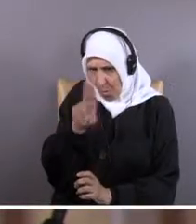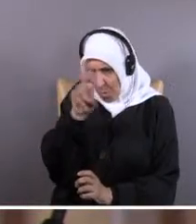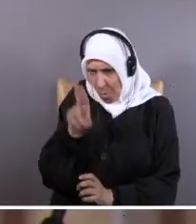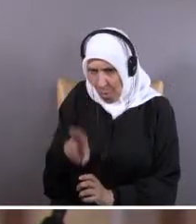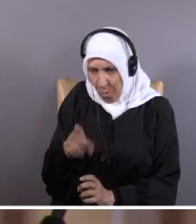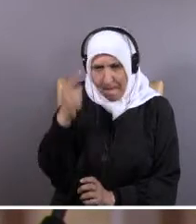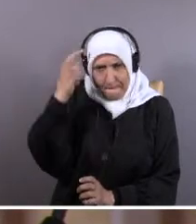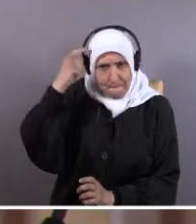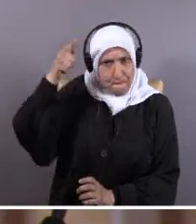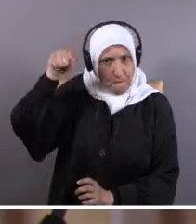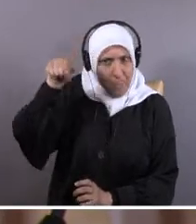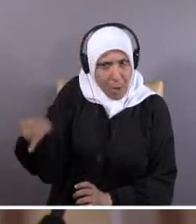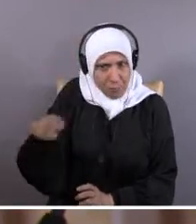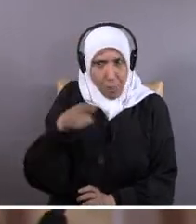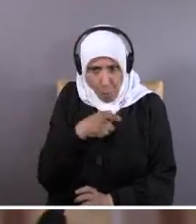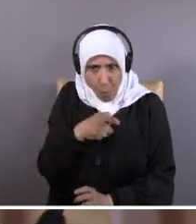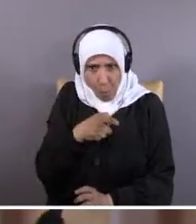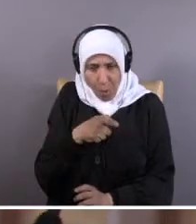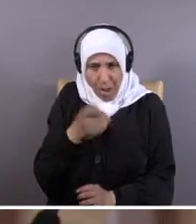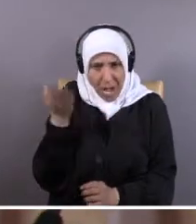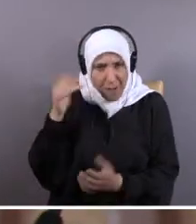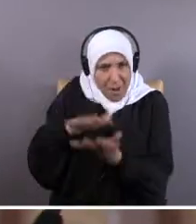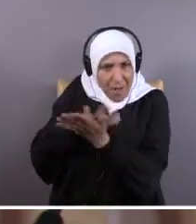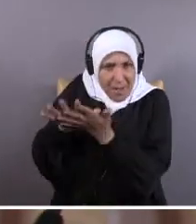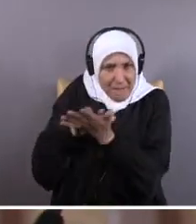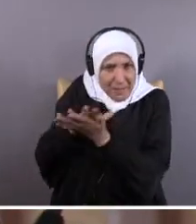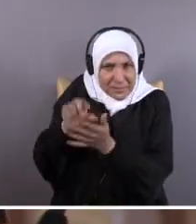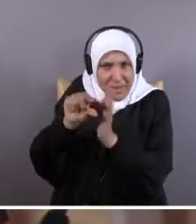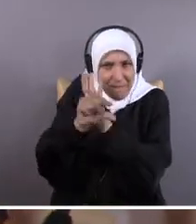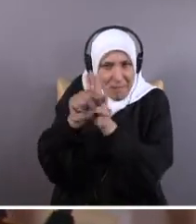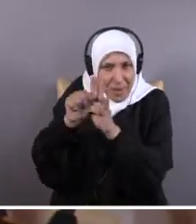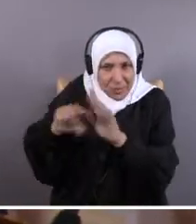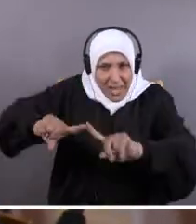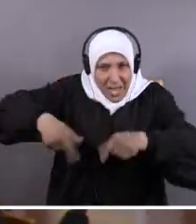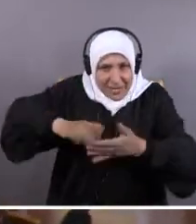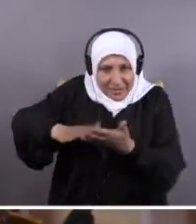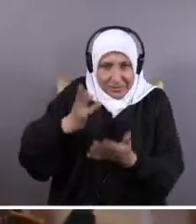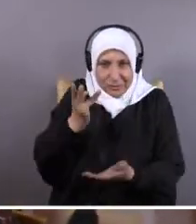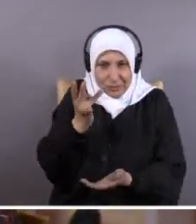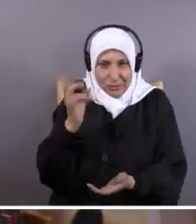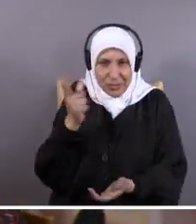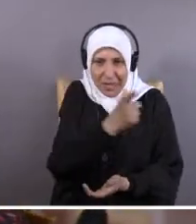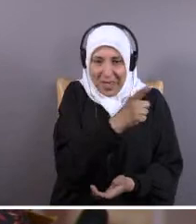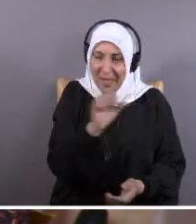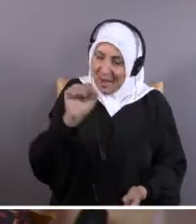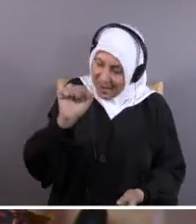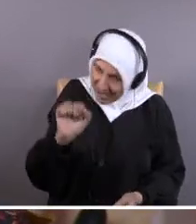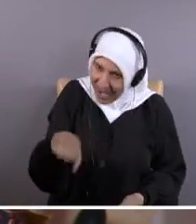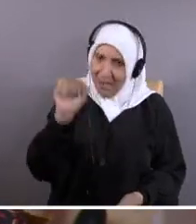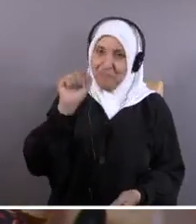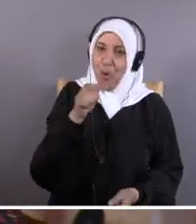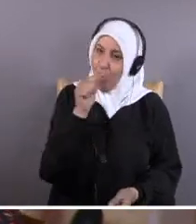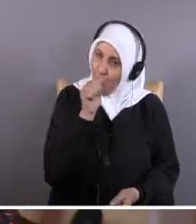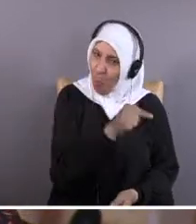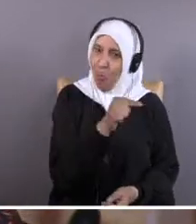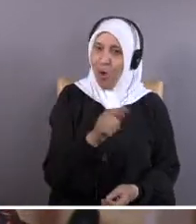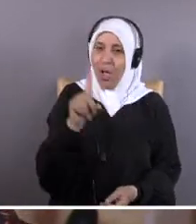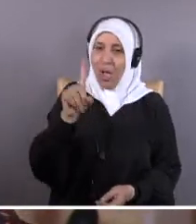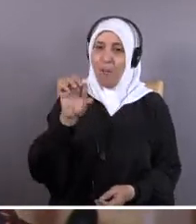From the Paulette case. And my wife turns to me and says, "Yeah, that is the